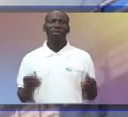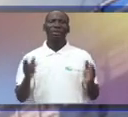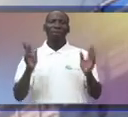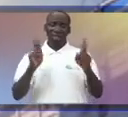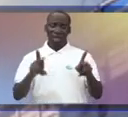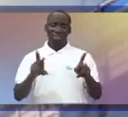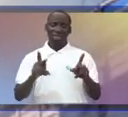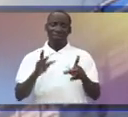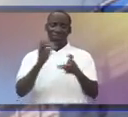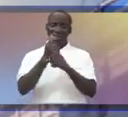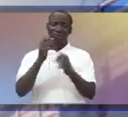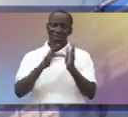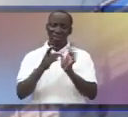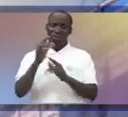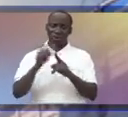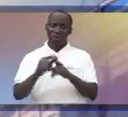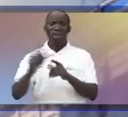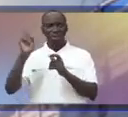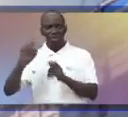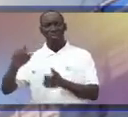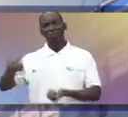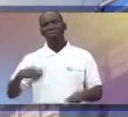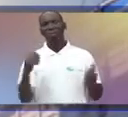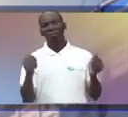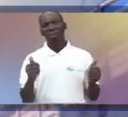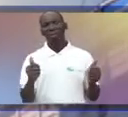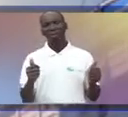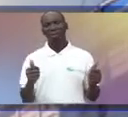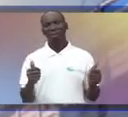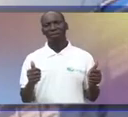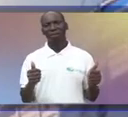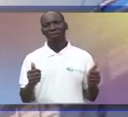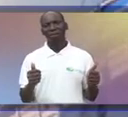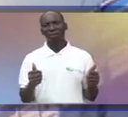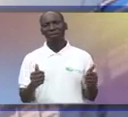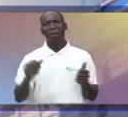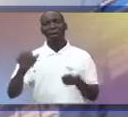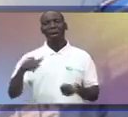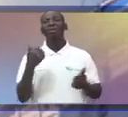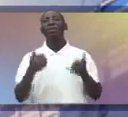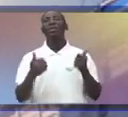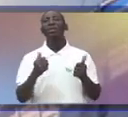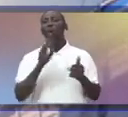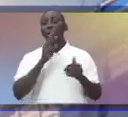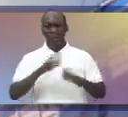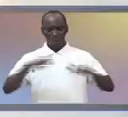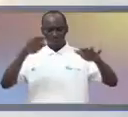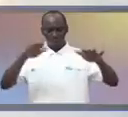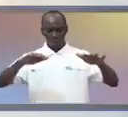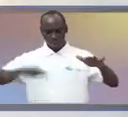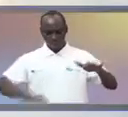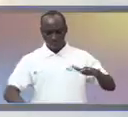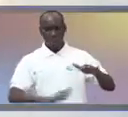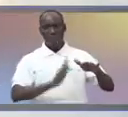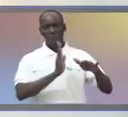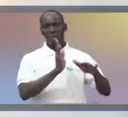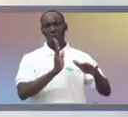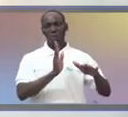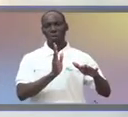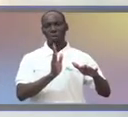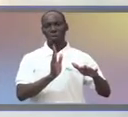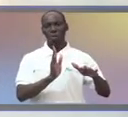And baptism should be by immersion. Yesu wo makwa sempa eji dunsia. Chije mudu numi